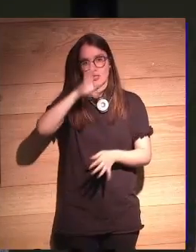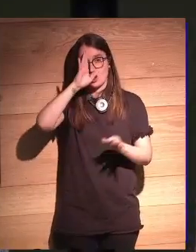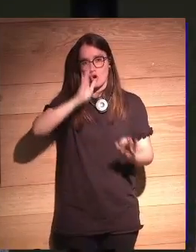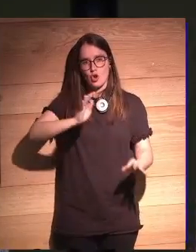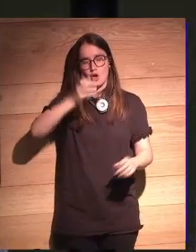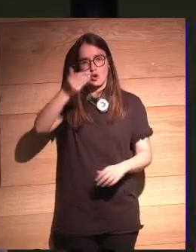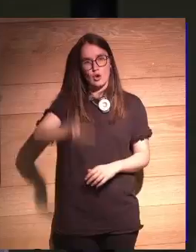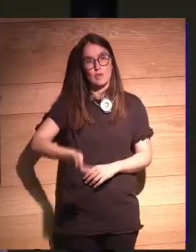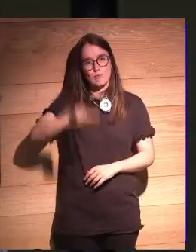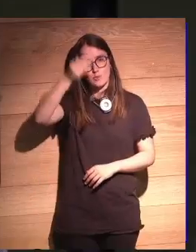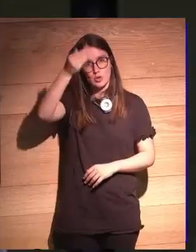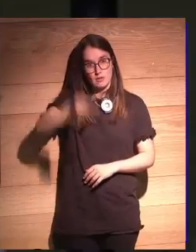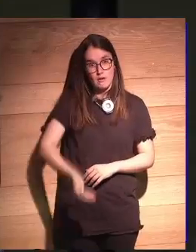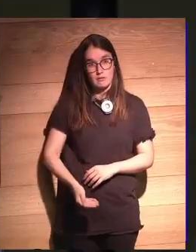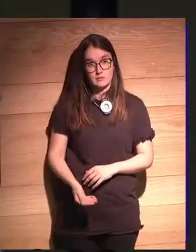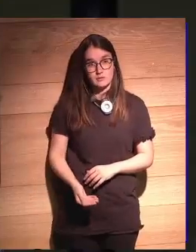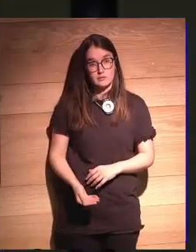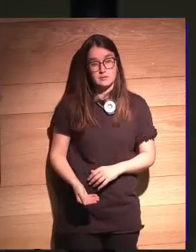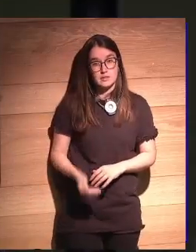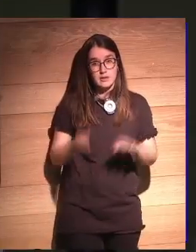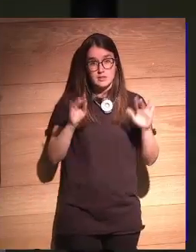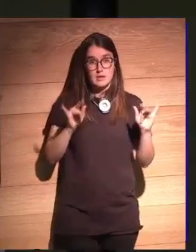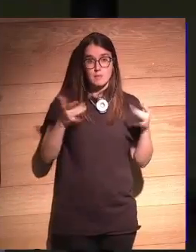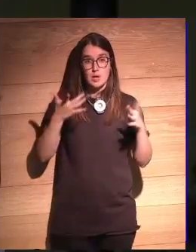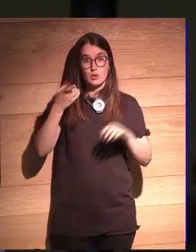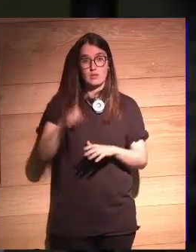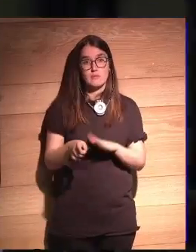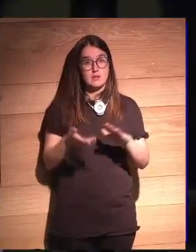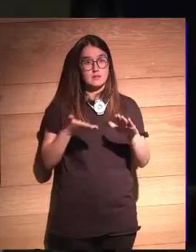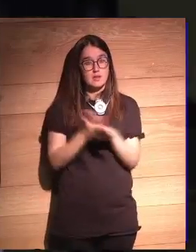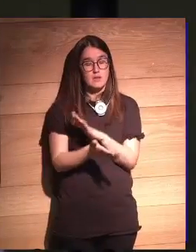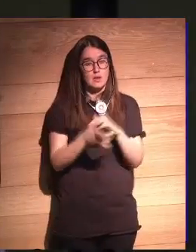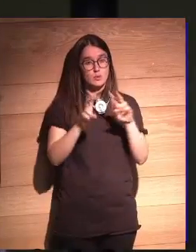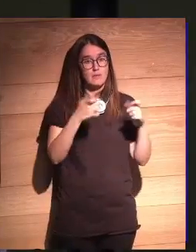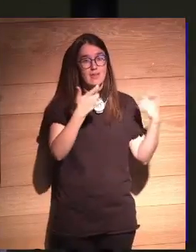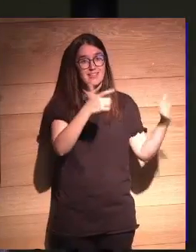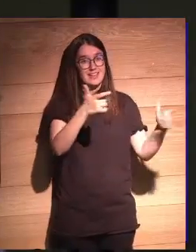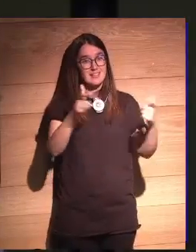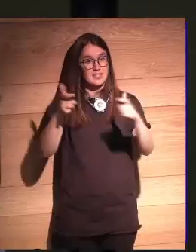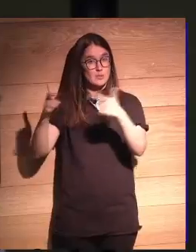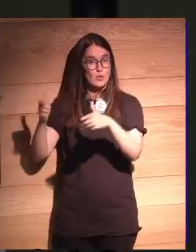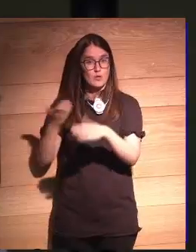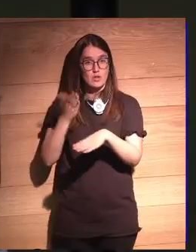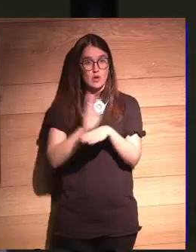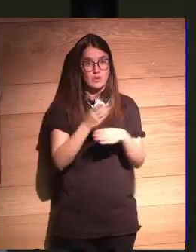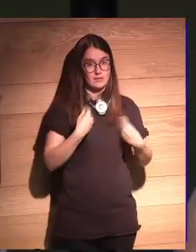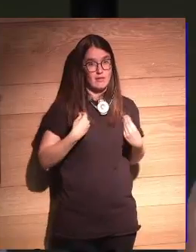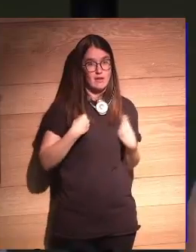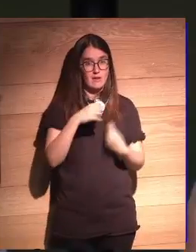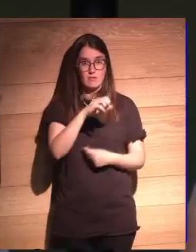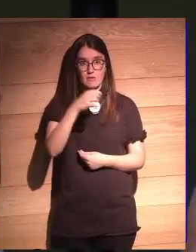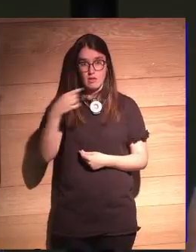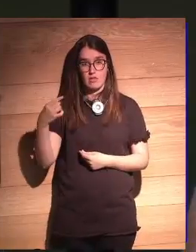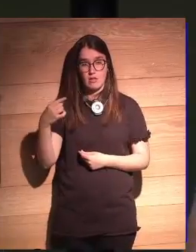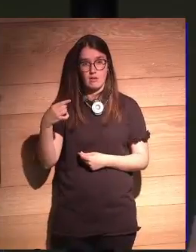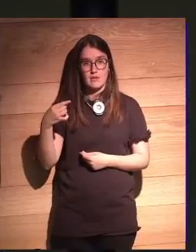but it's also distribution of housing supply as well. So if it is